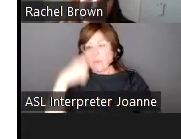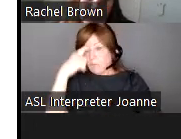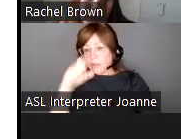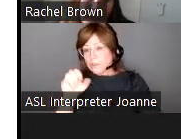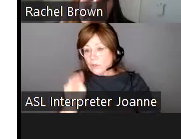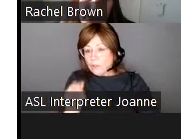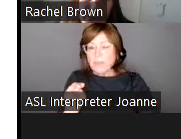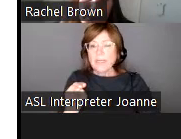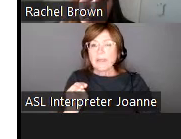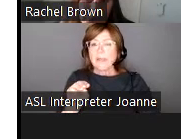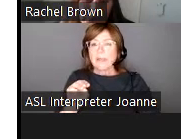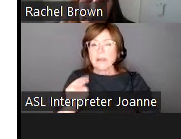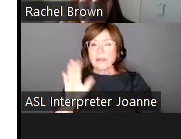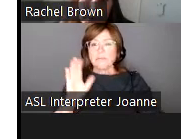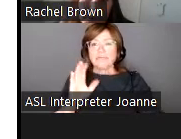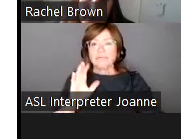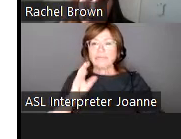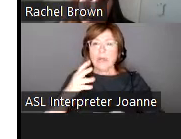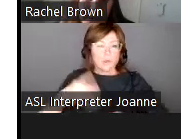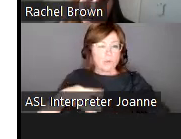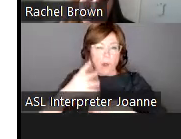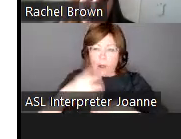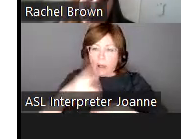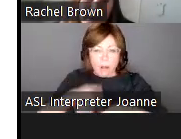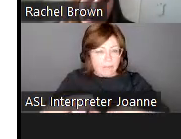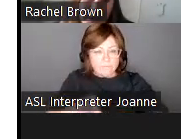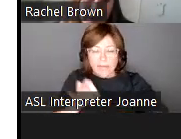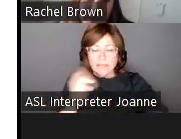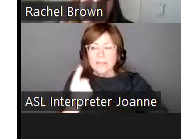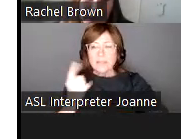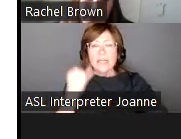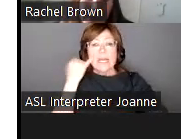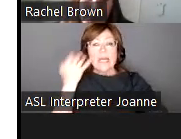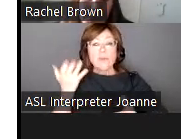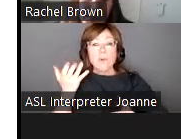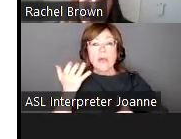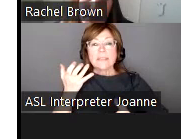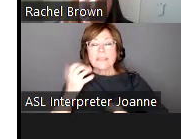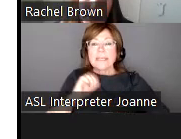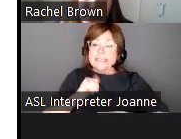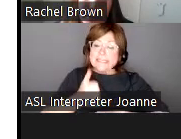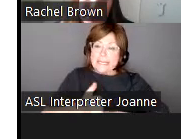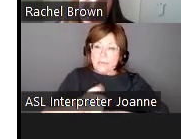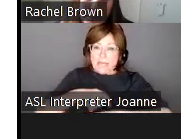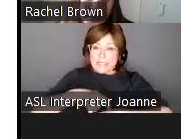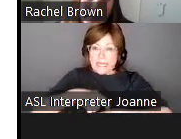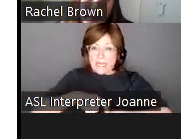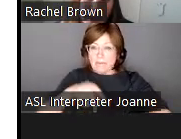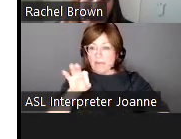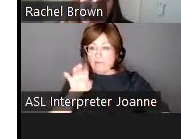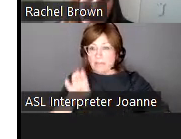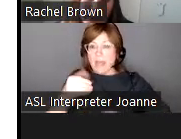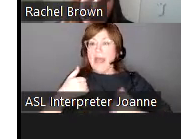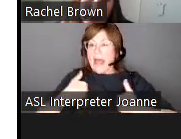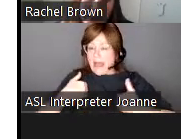and getting lost in doom scrolling. But if you want to sit down and schedule some time, Facebook does